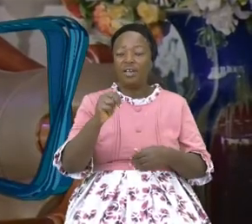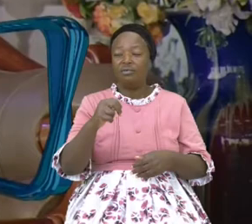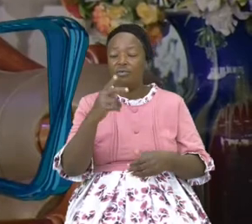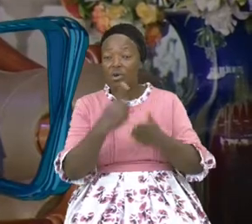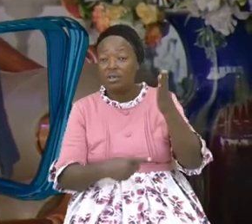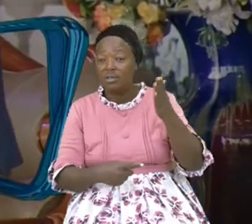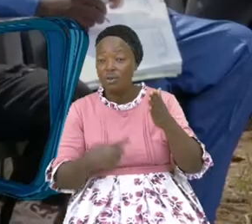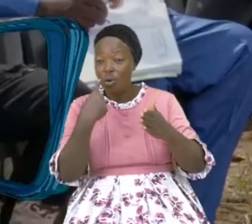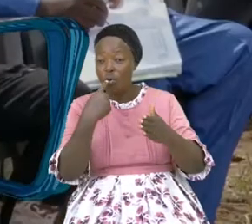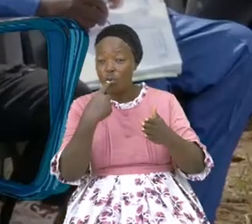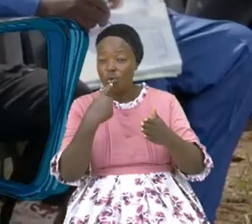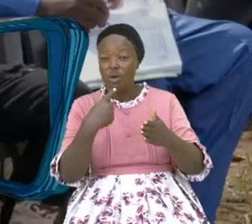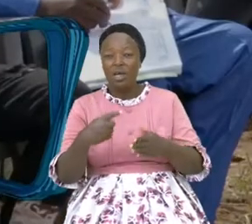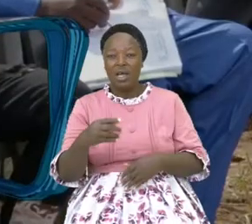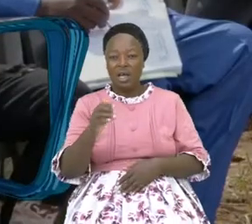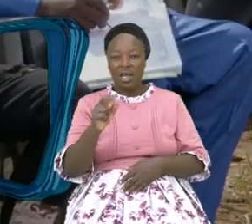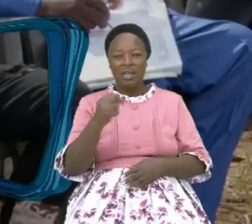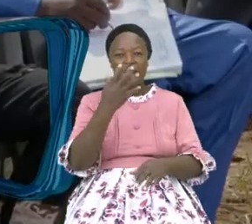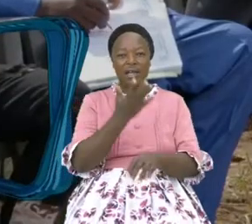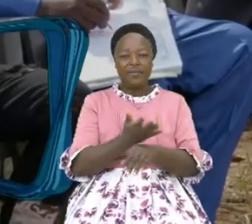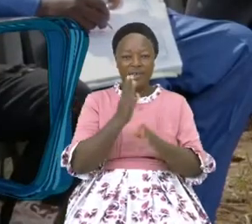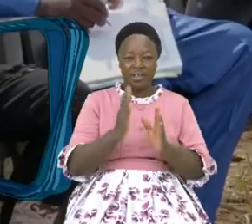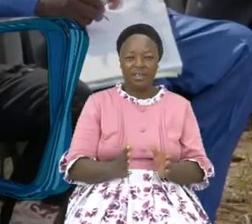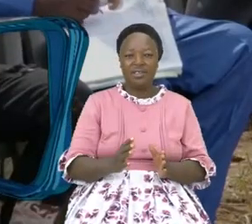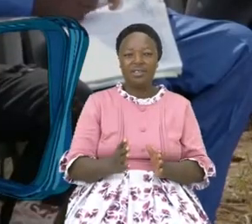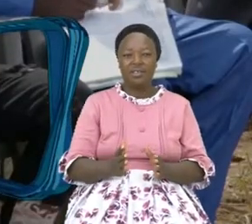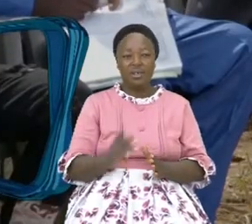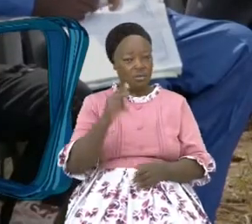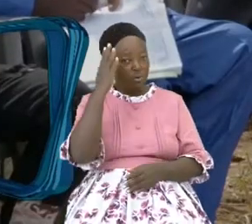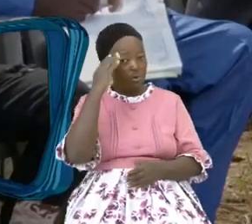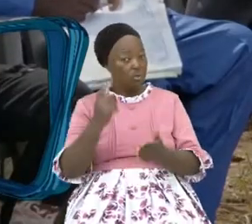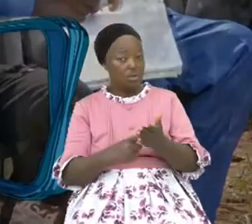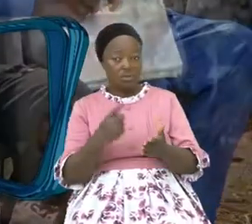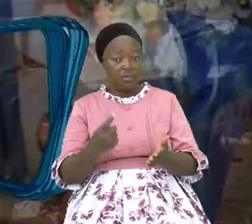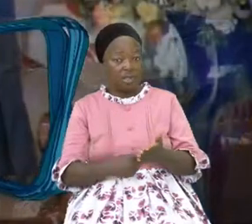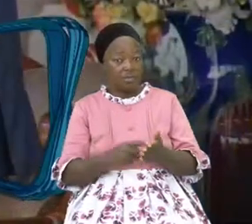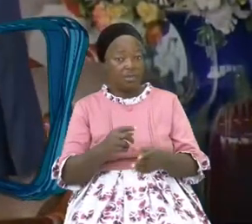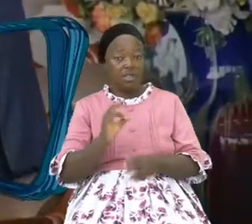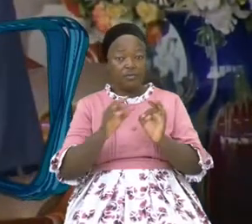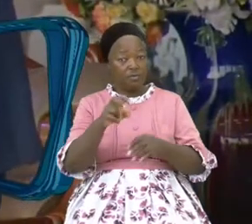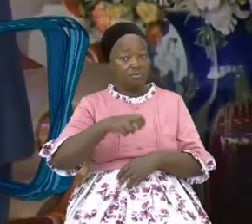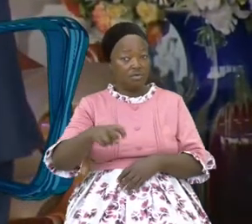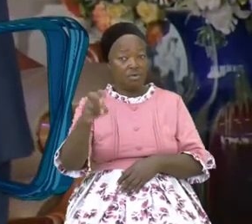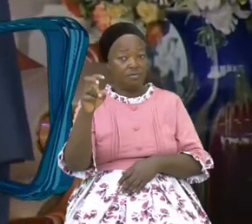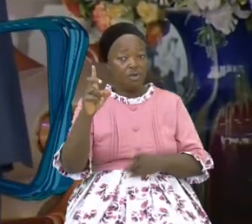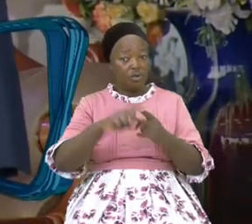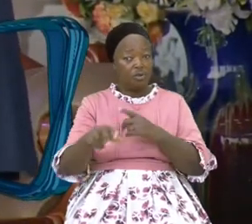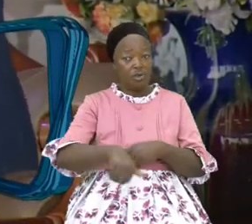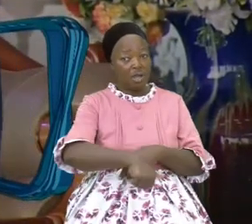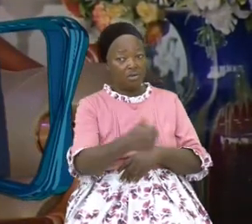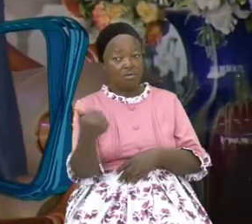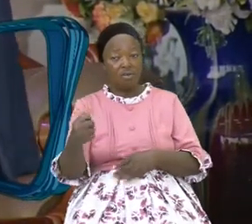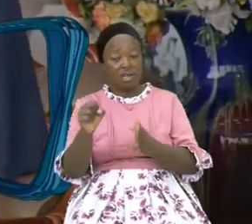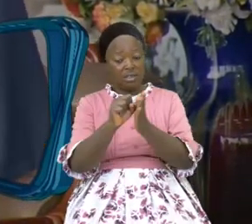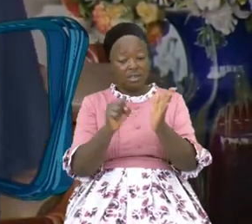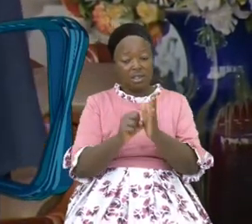tell me, an advocate. You know, sometimes if you travel to another state in